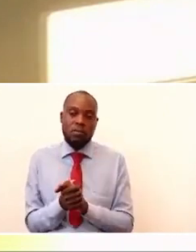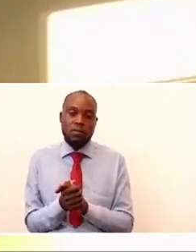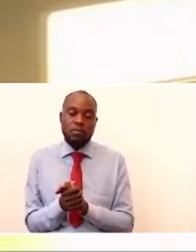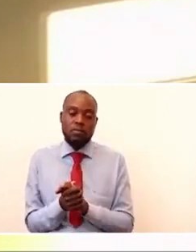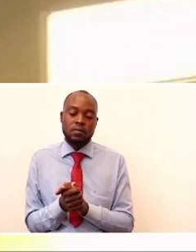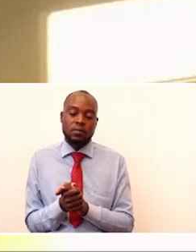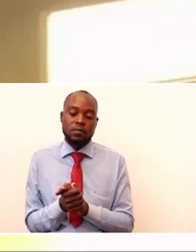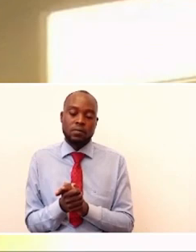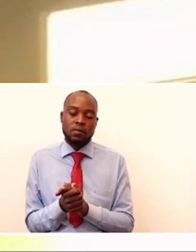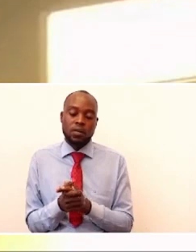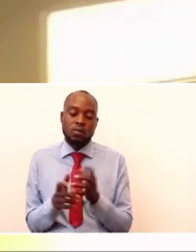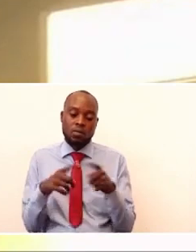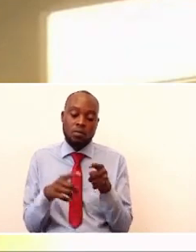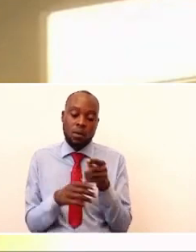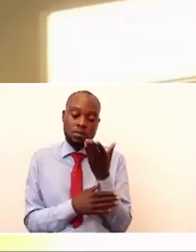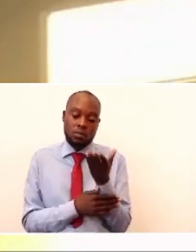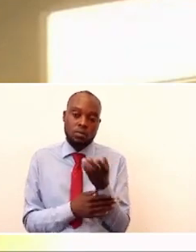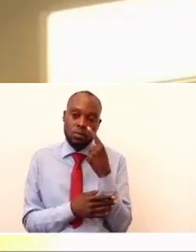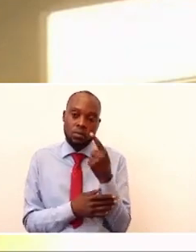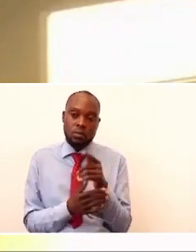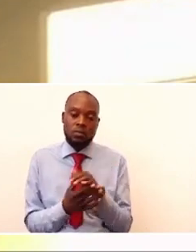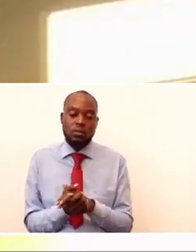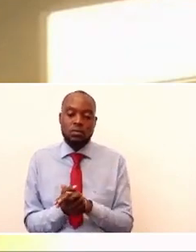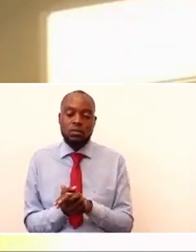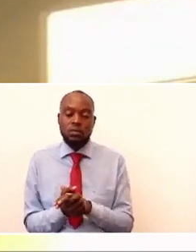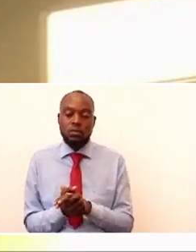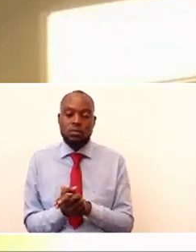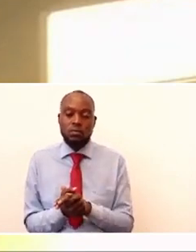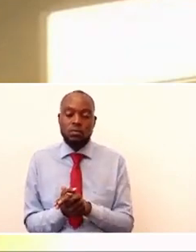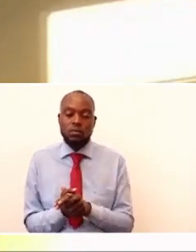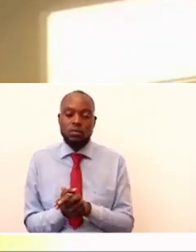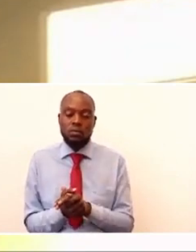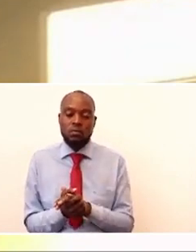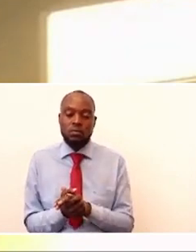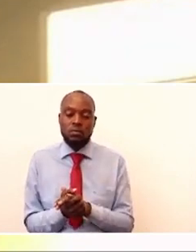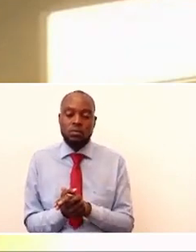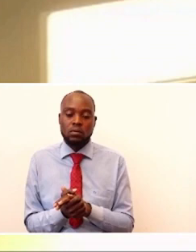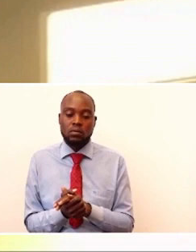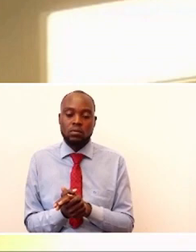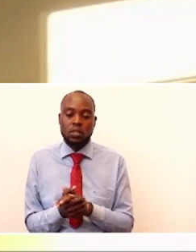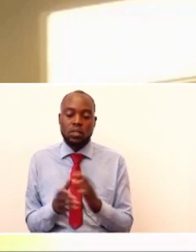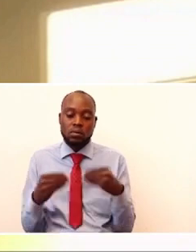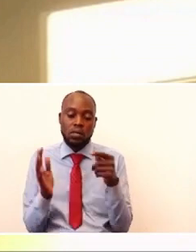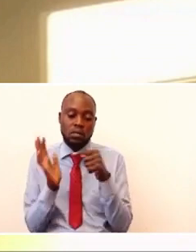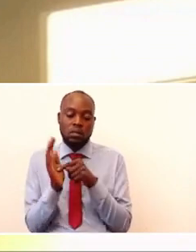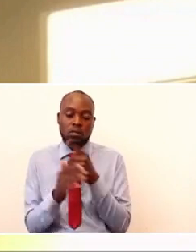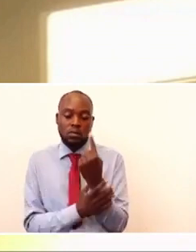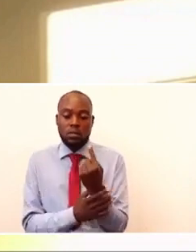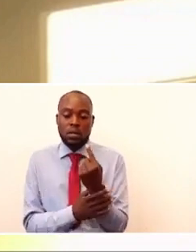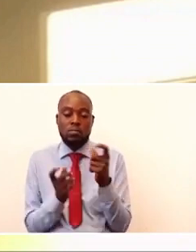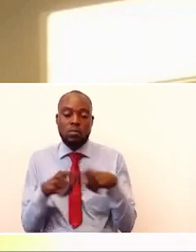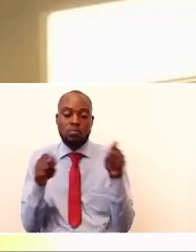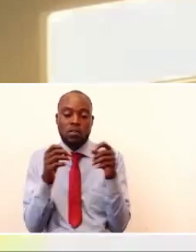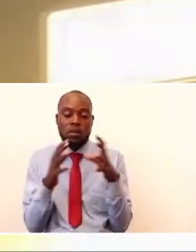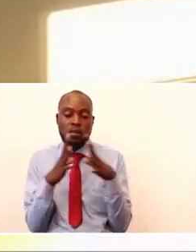the adequate design of central bank digital currency in case they want to get into it. And let me give you one example of one very important